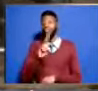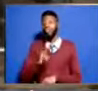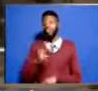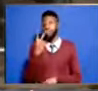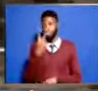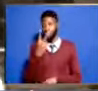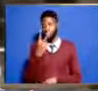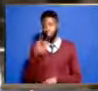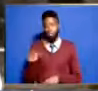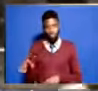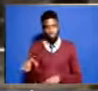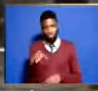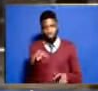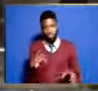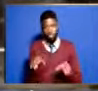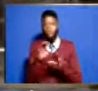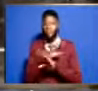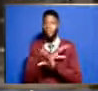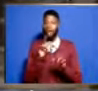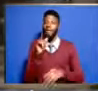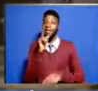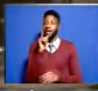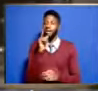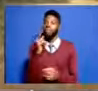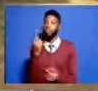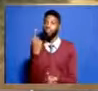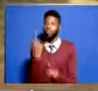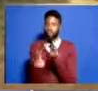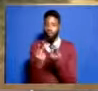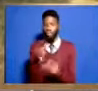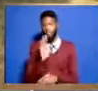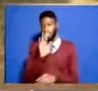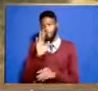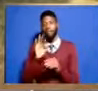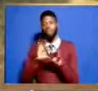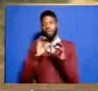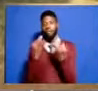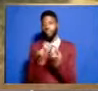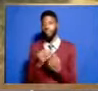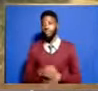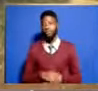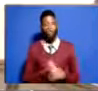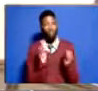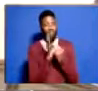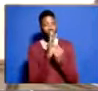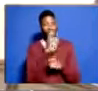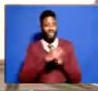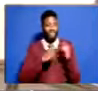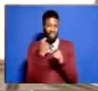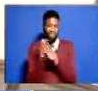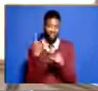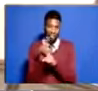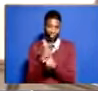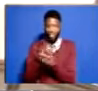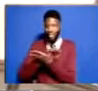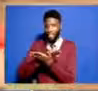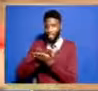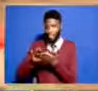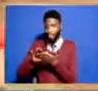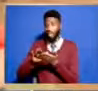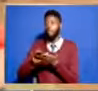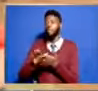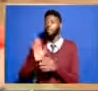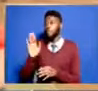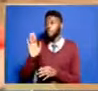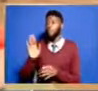pieces of wood and you cook lunch for your family. 14 different types of clean cooking stoves from different manufacturers were